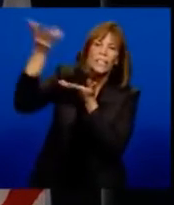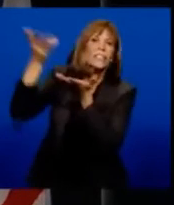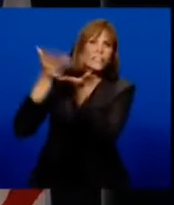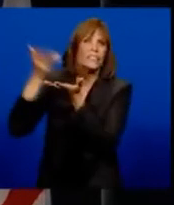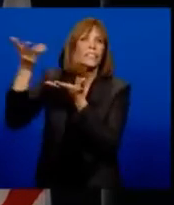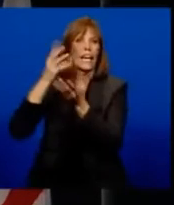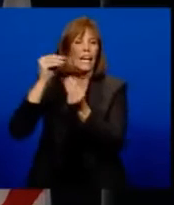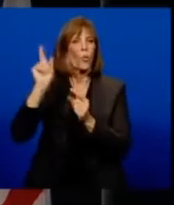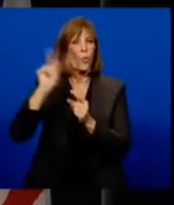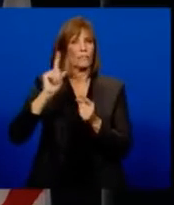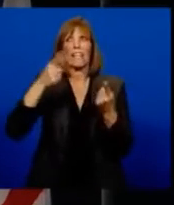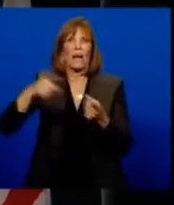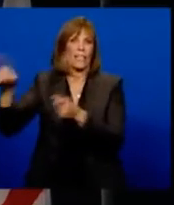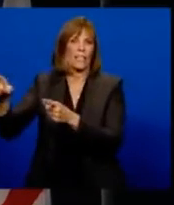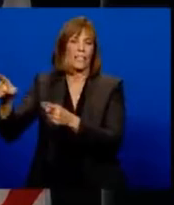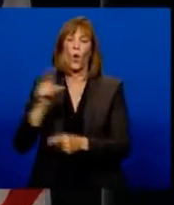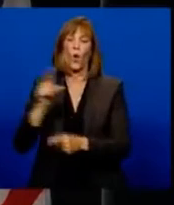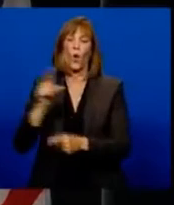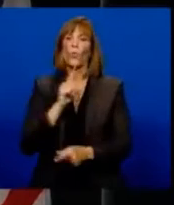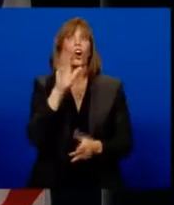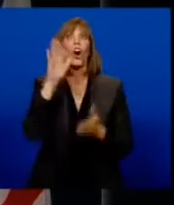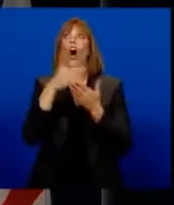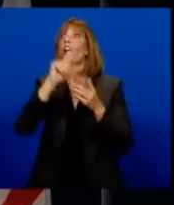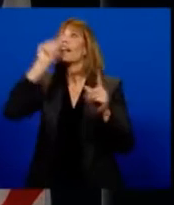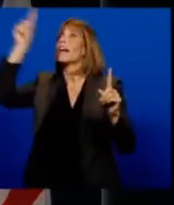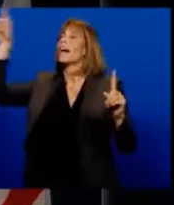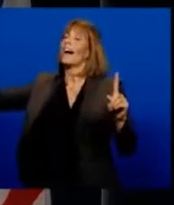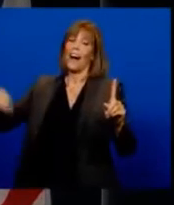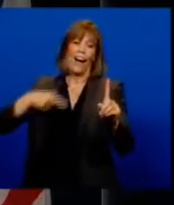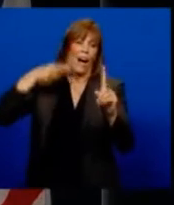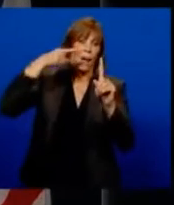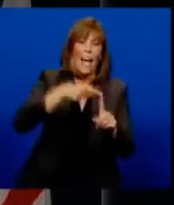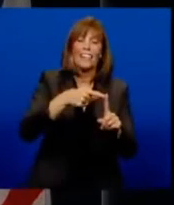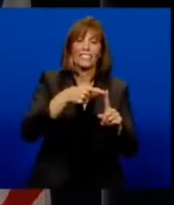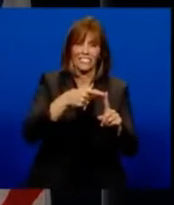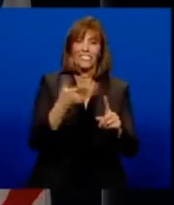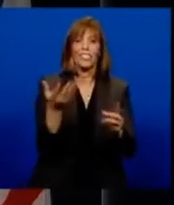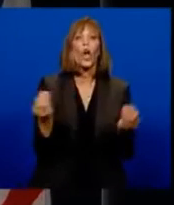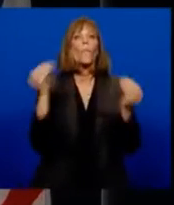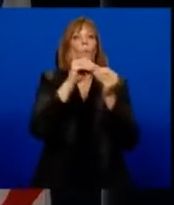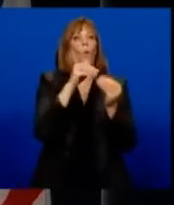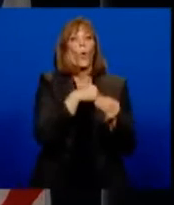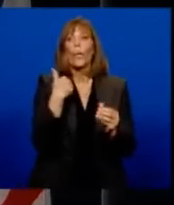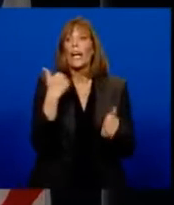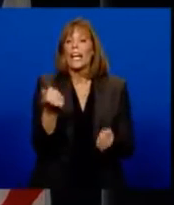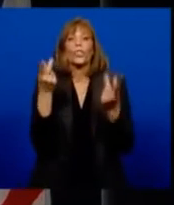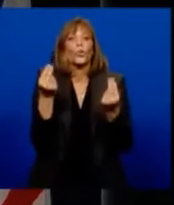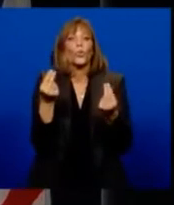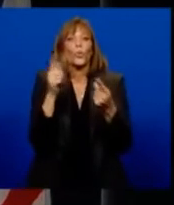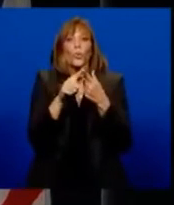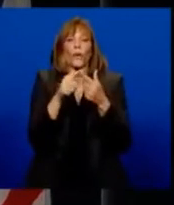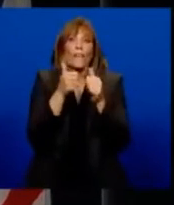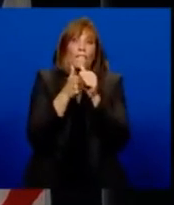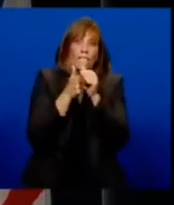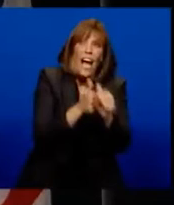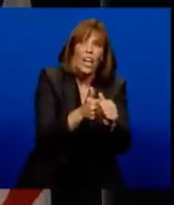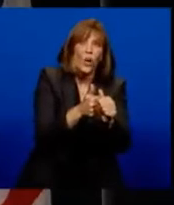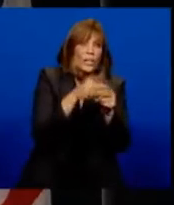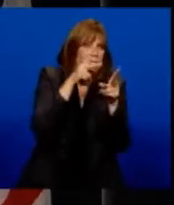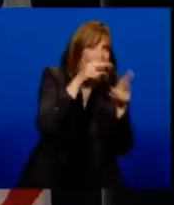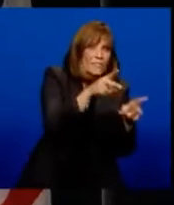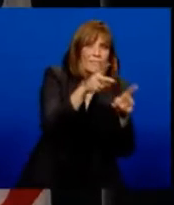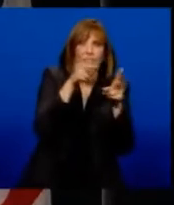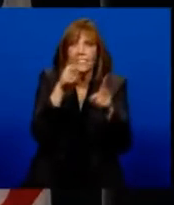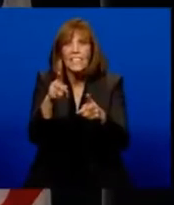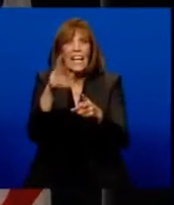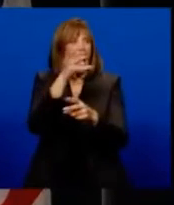what's going on. And it all ties back to, again, the more we can do to follow the public health recommendations, the things